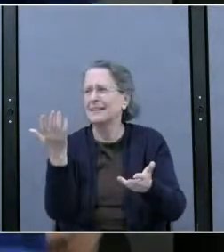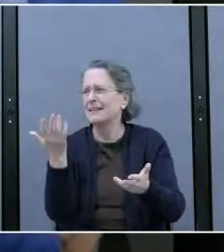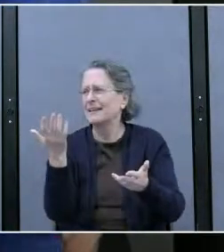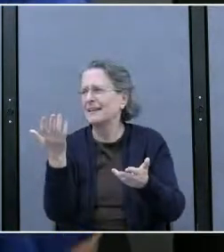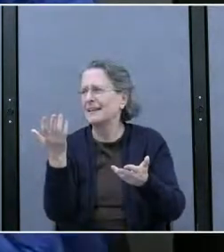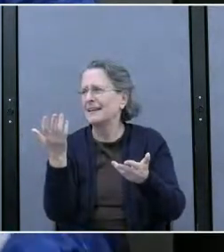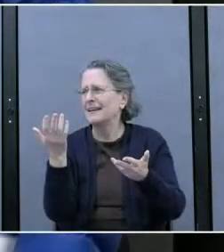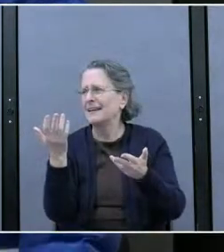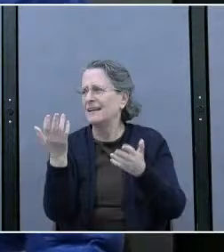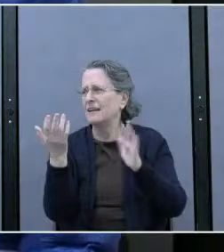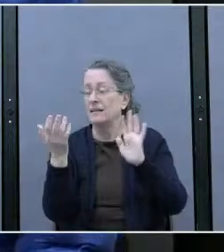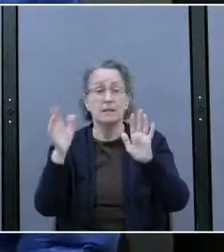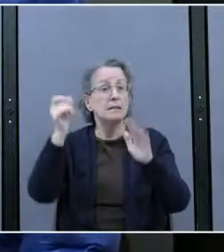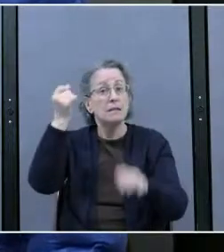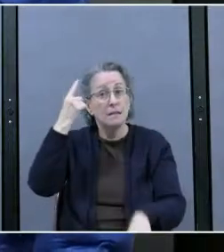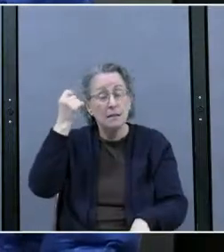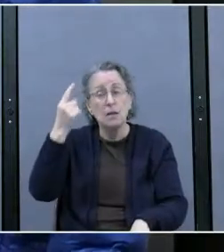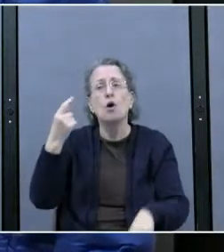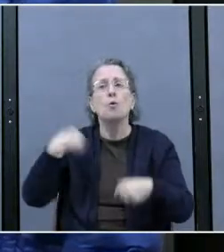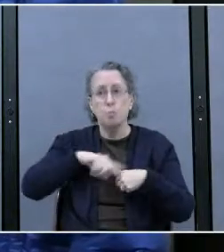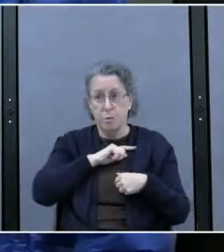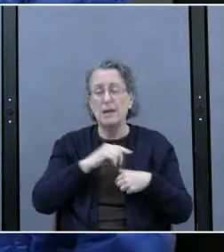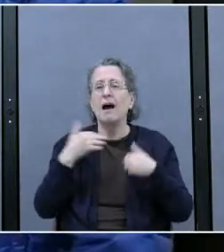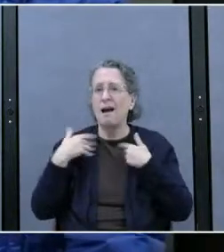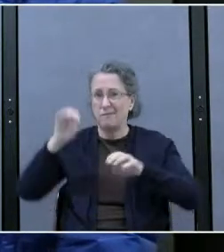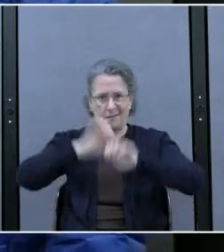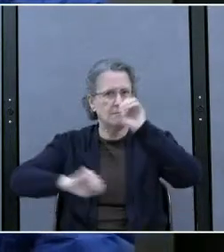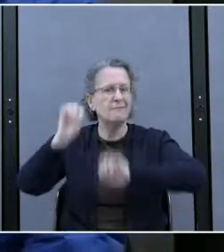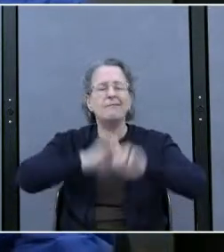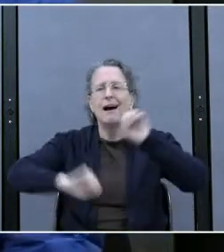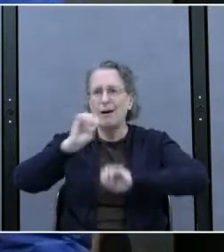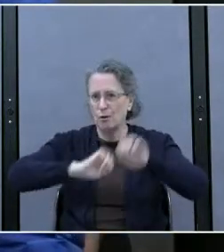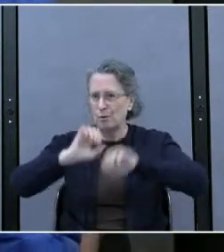We go through a rubric